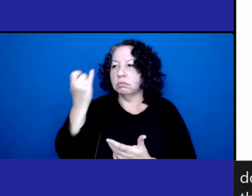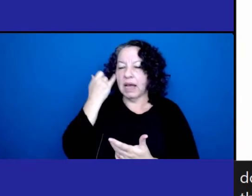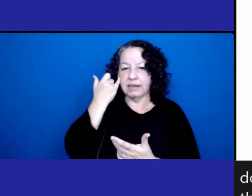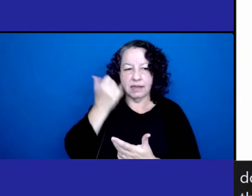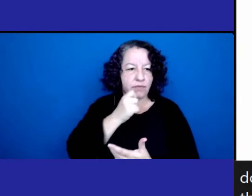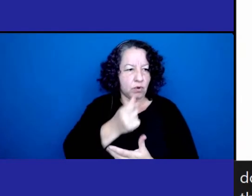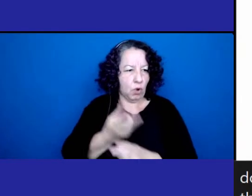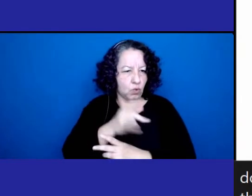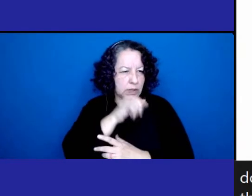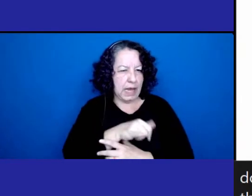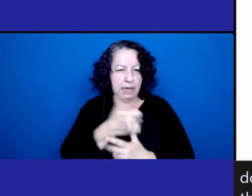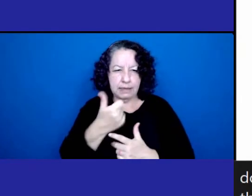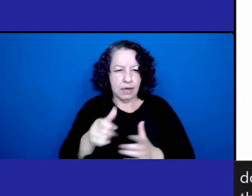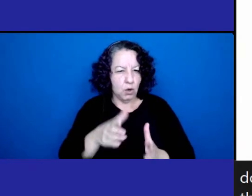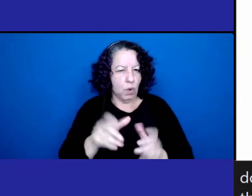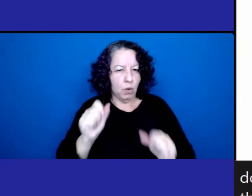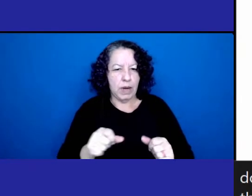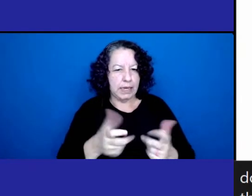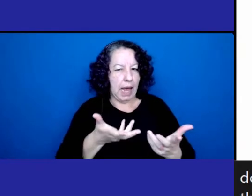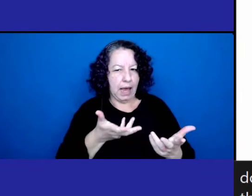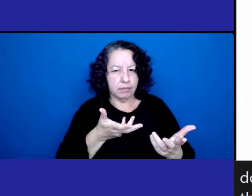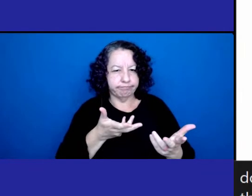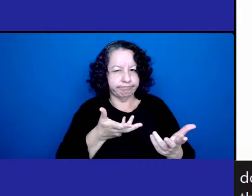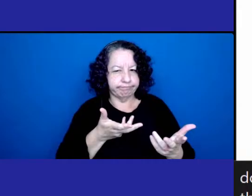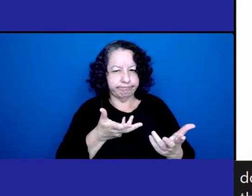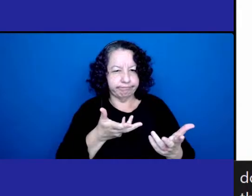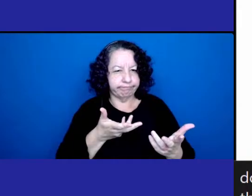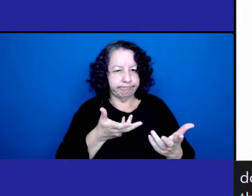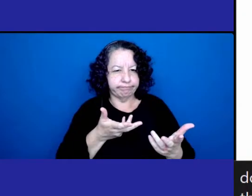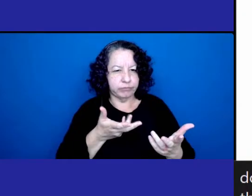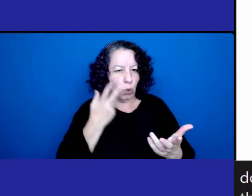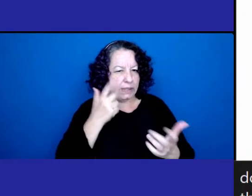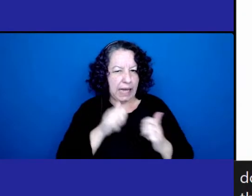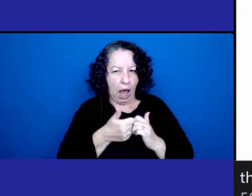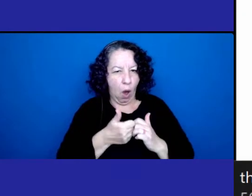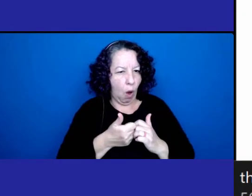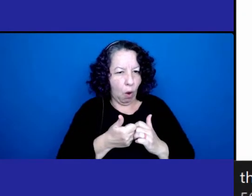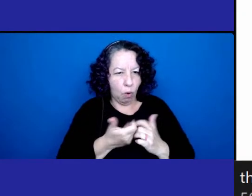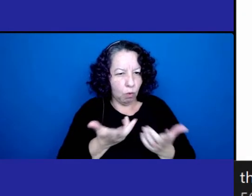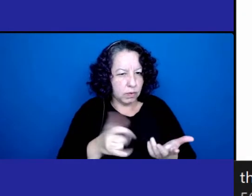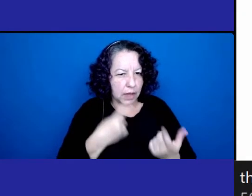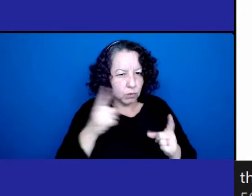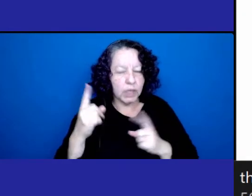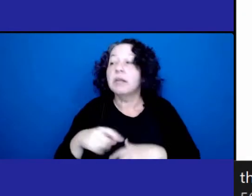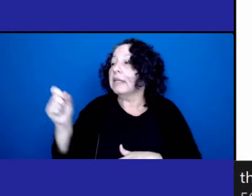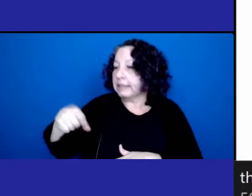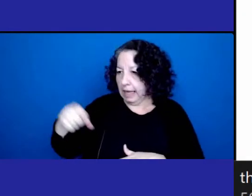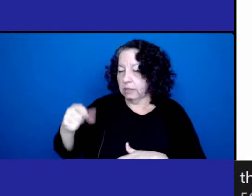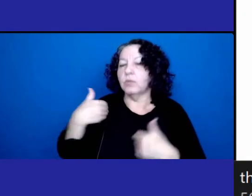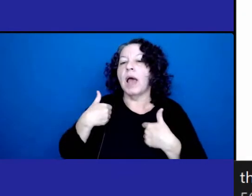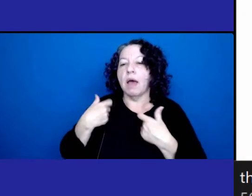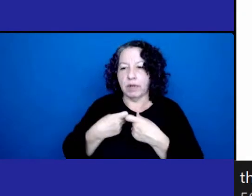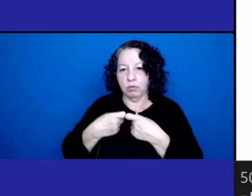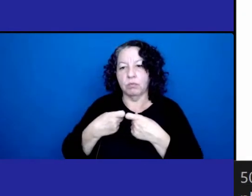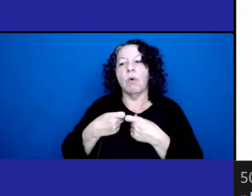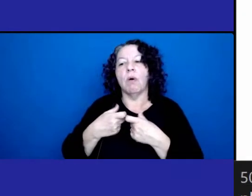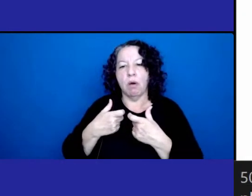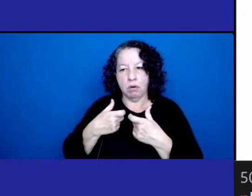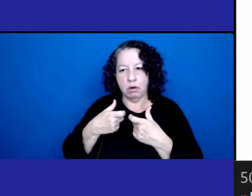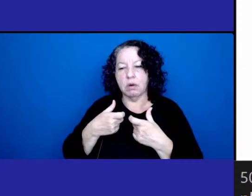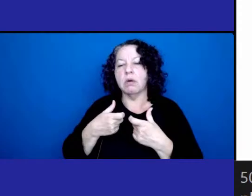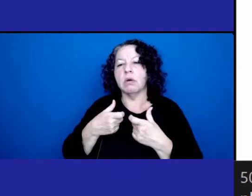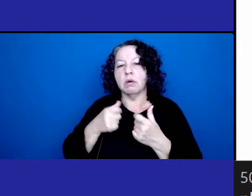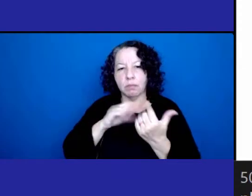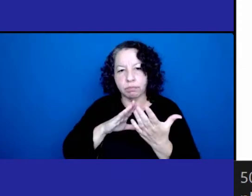we can interface somehow? Is that being looked at? Yes, so there is actually an electronic way that we're putting in place now